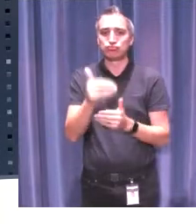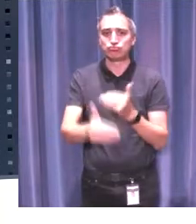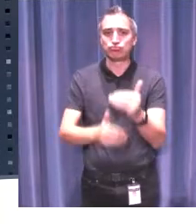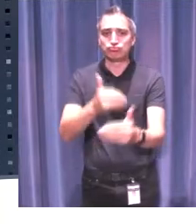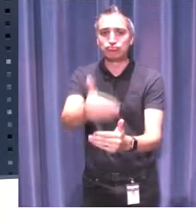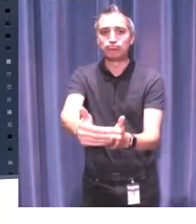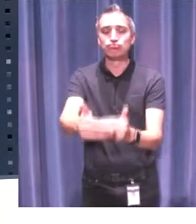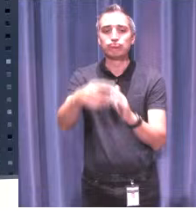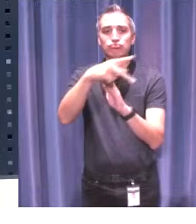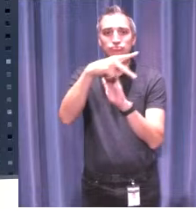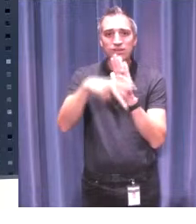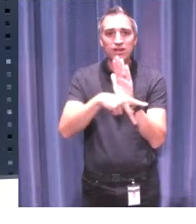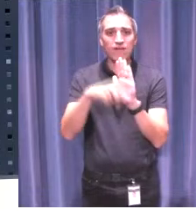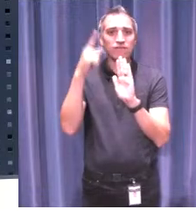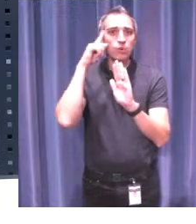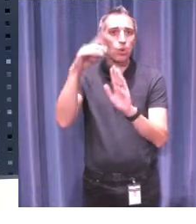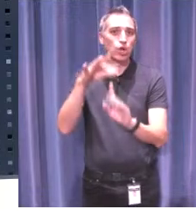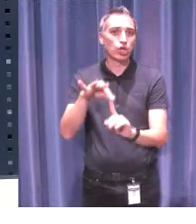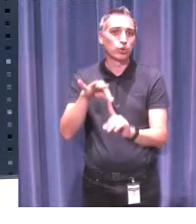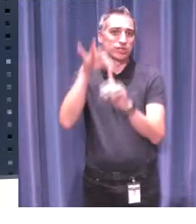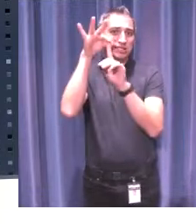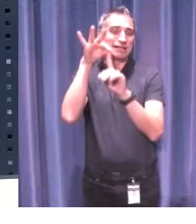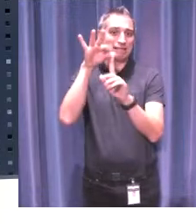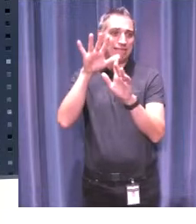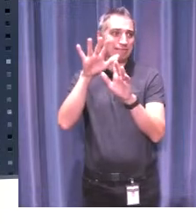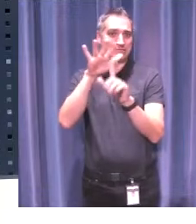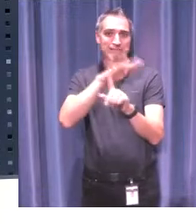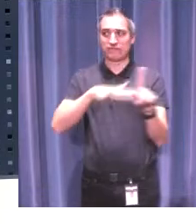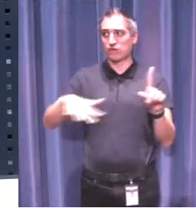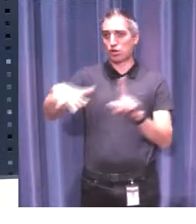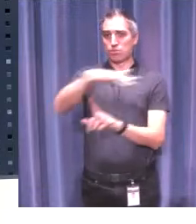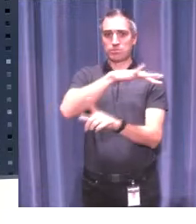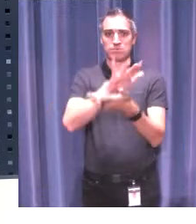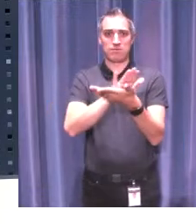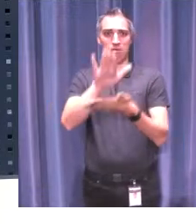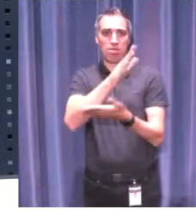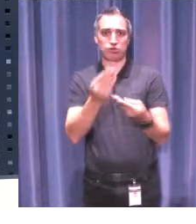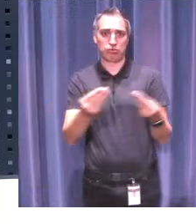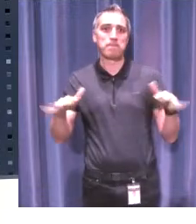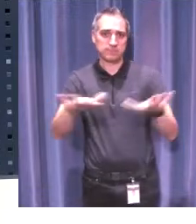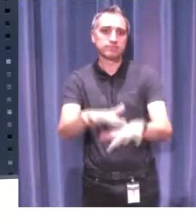the unique environment of a campus.